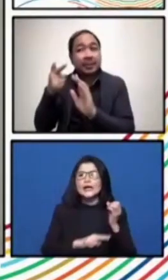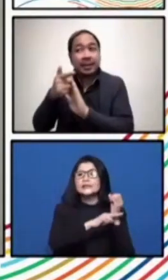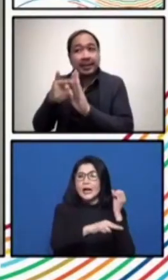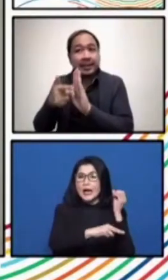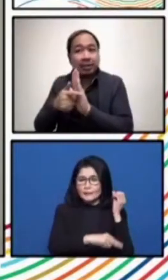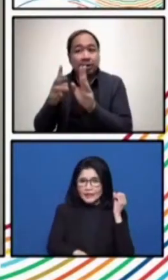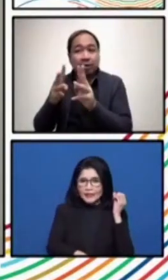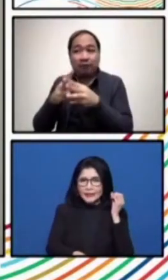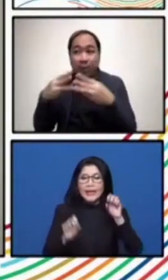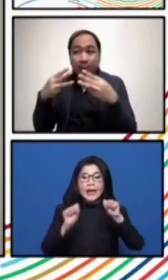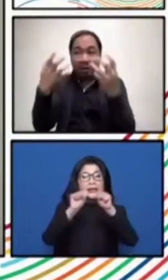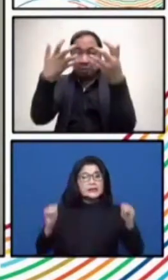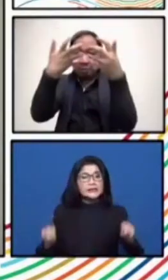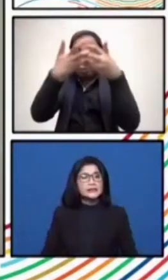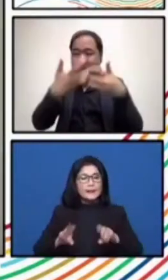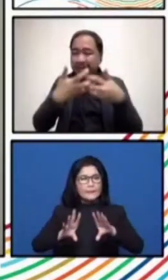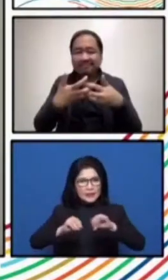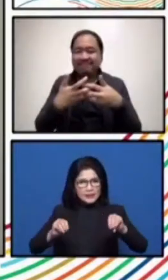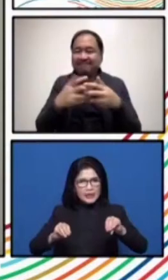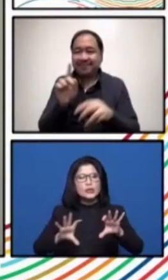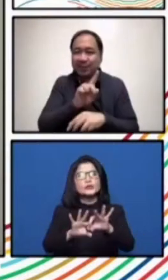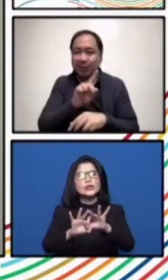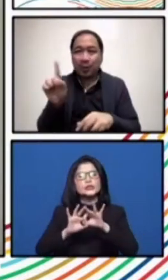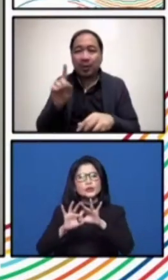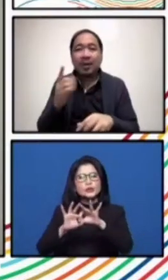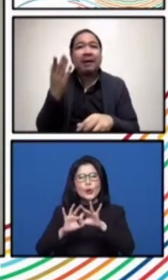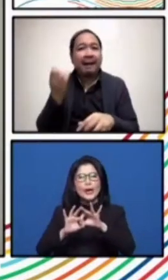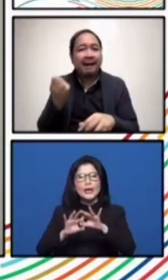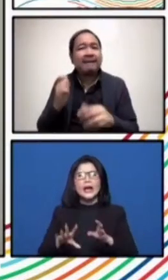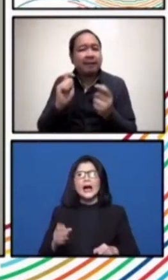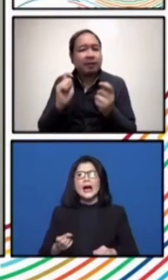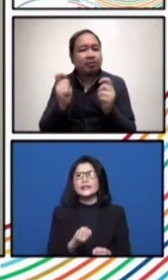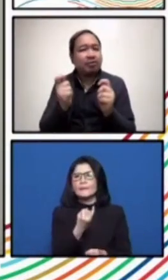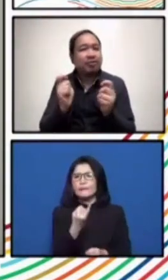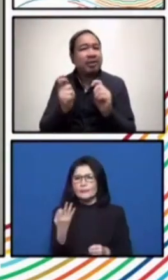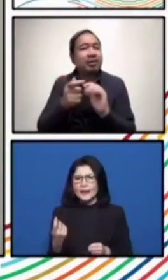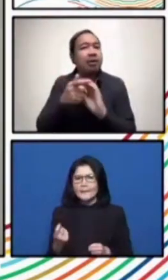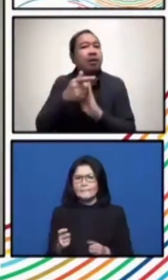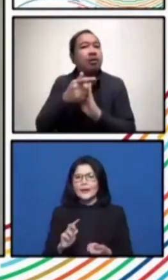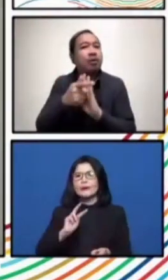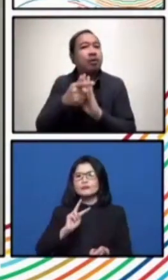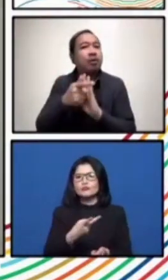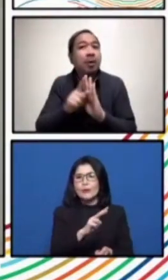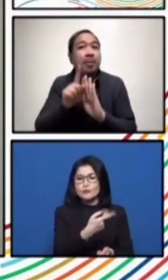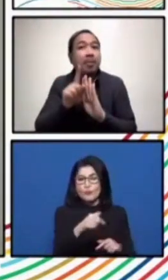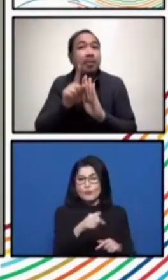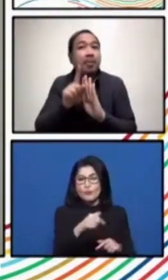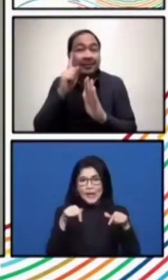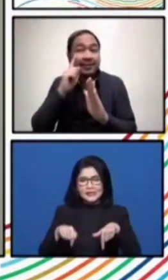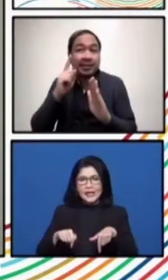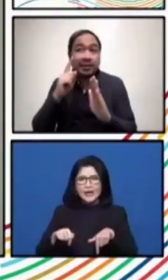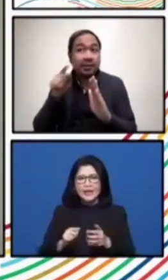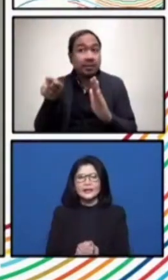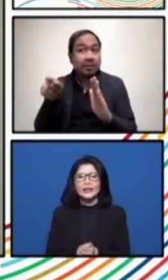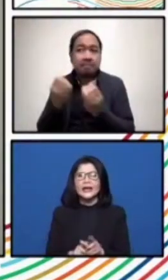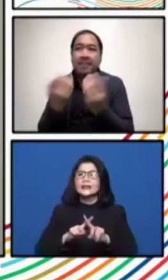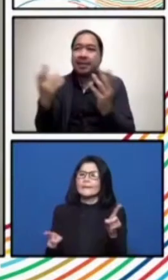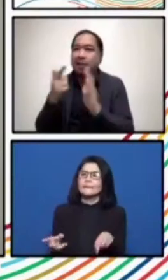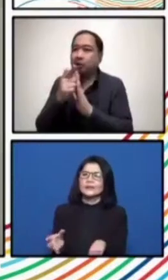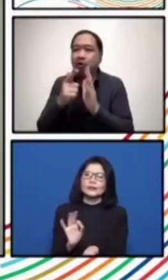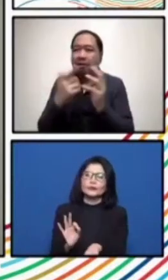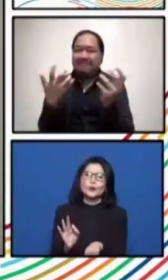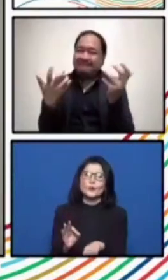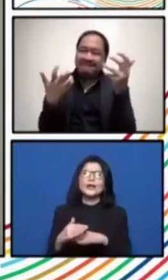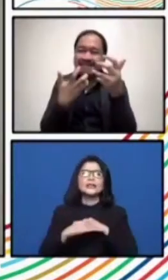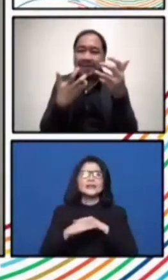harmonized we do have some law reform underway but we have many laws not consistent with the crpd at least that's the view